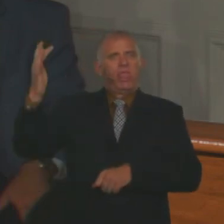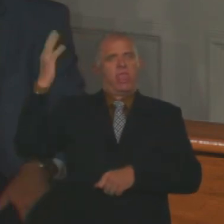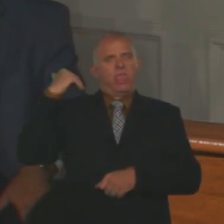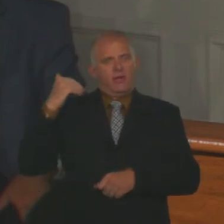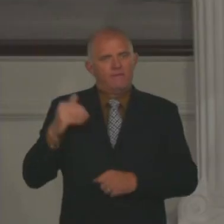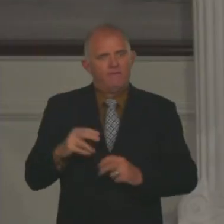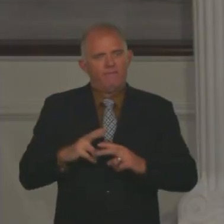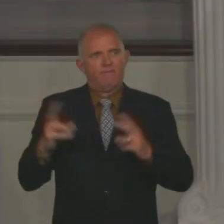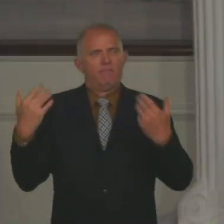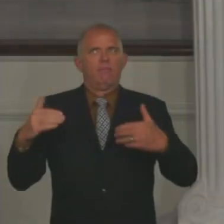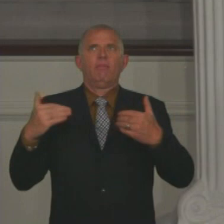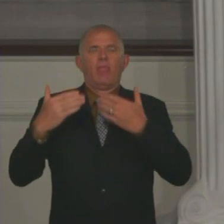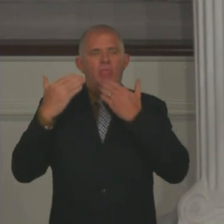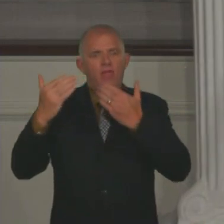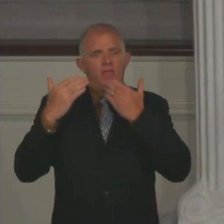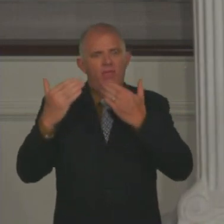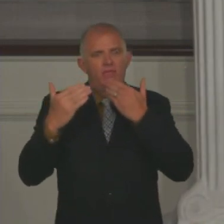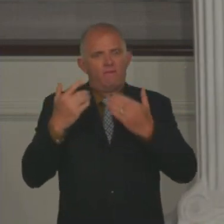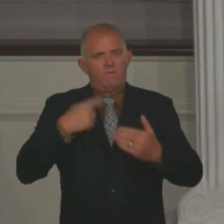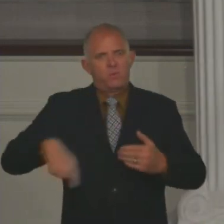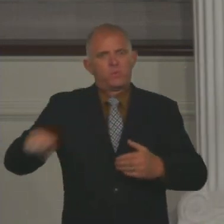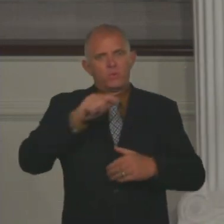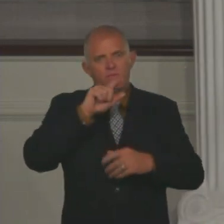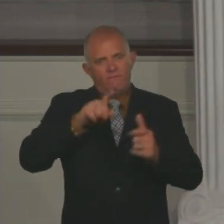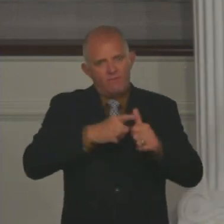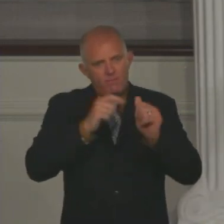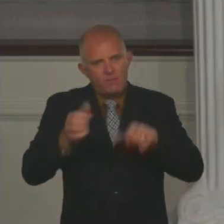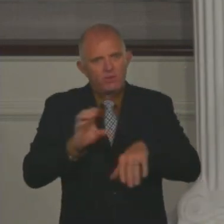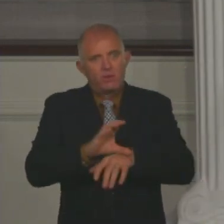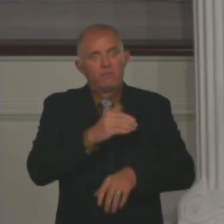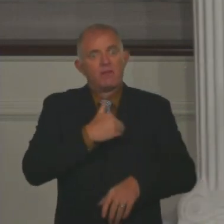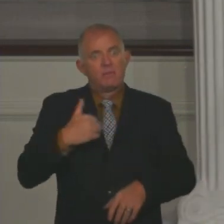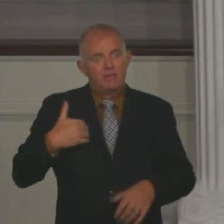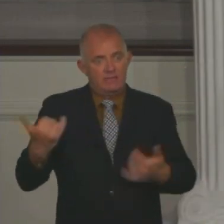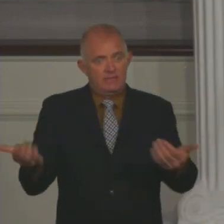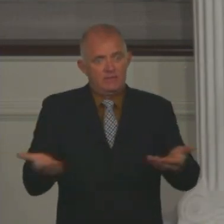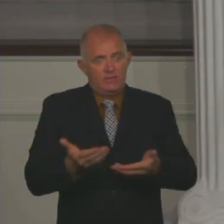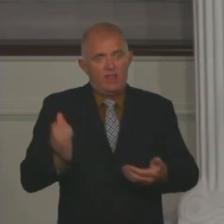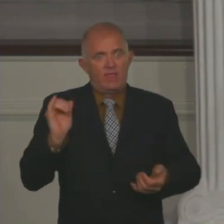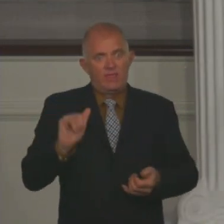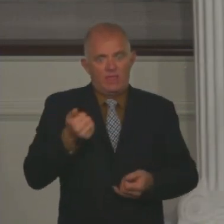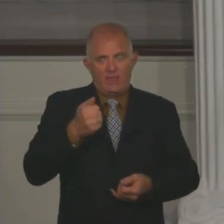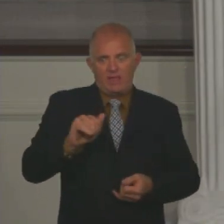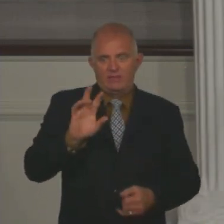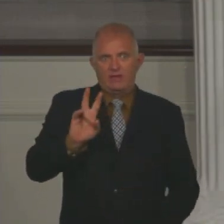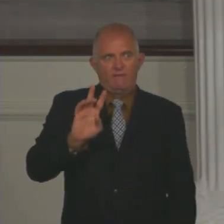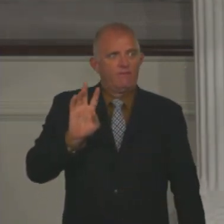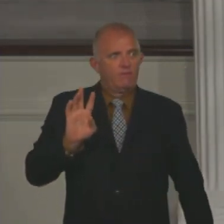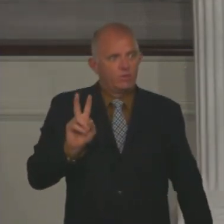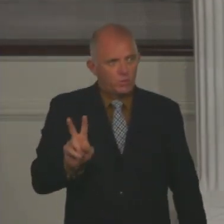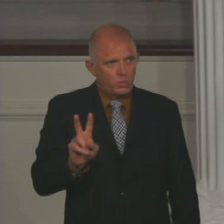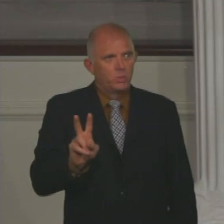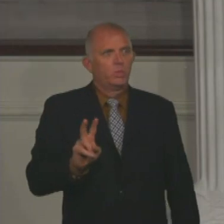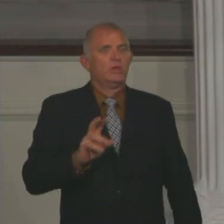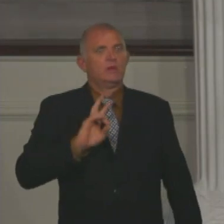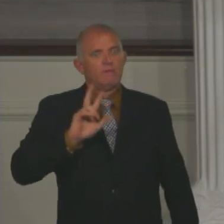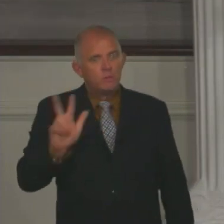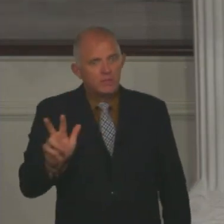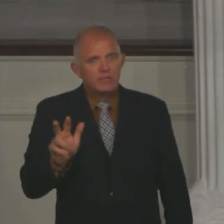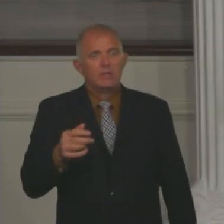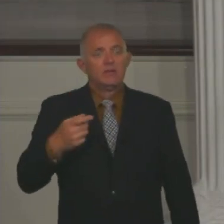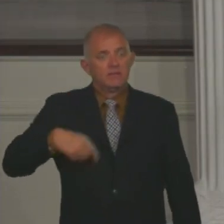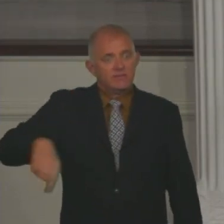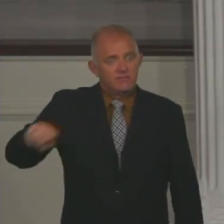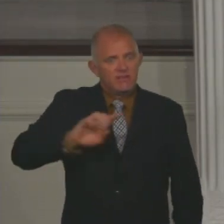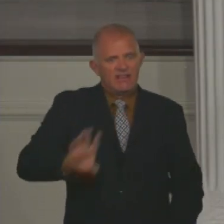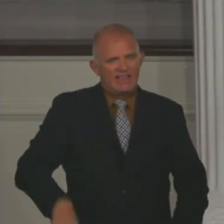those of you who are First Baptist Church members who are here in 1972 and 73, faithfully giving and serving and